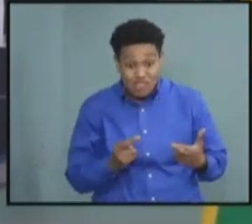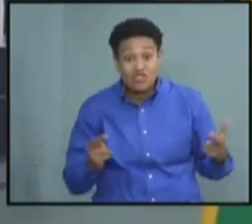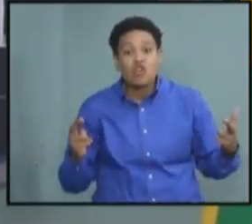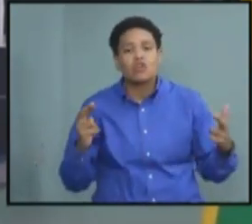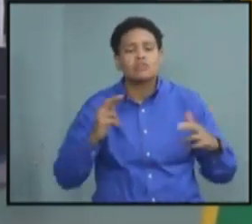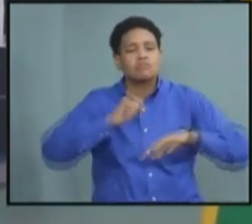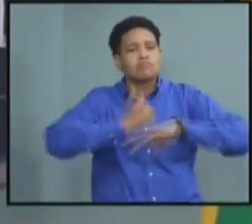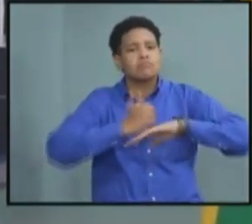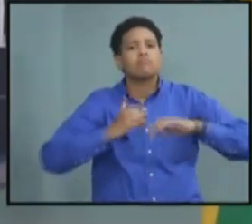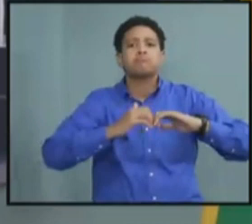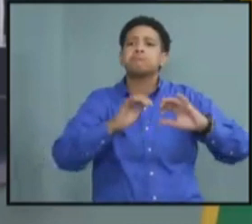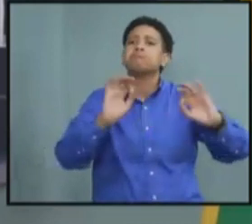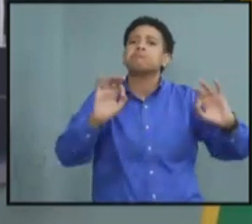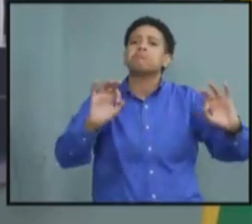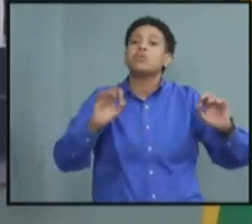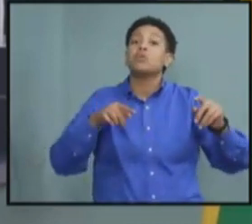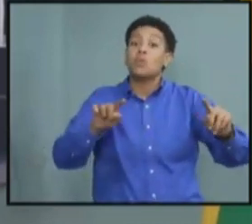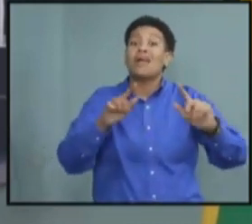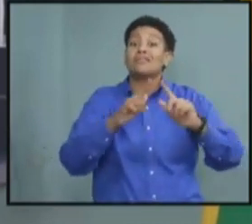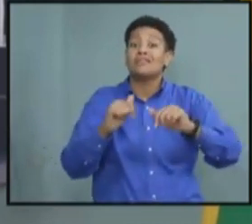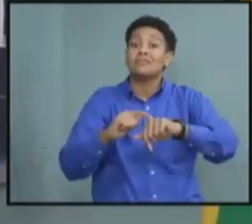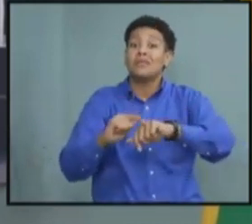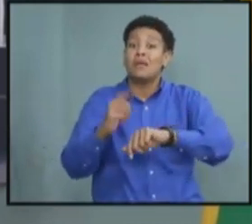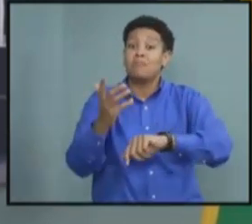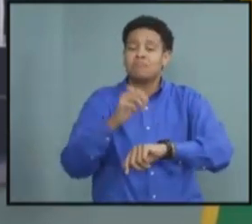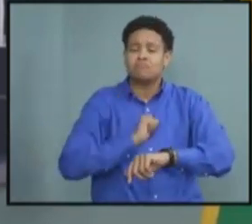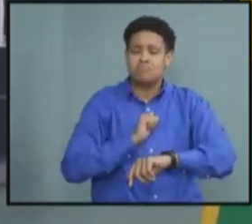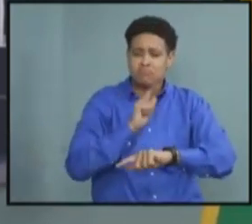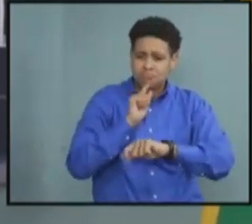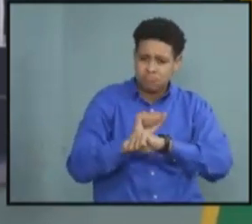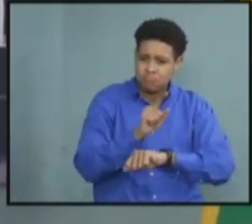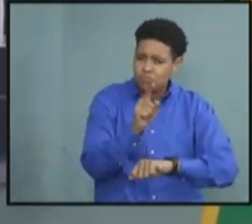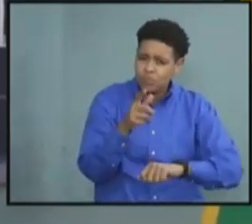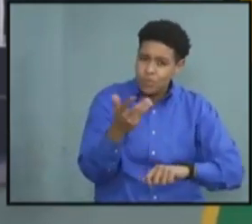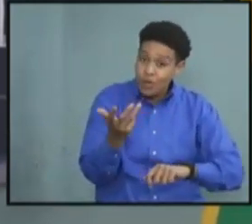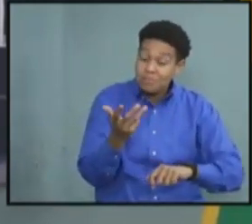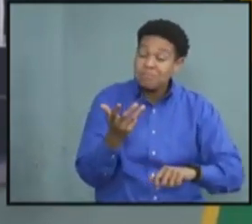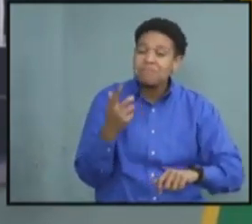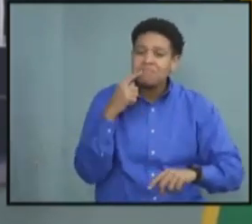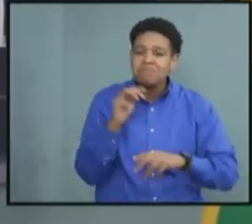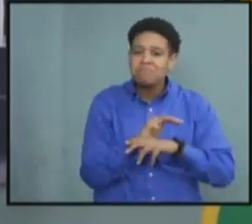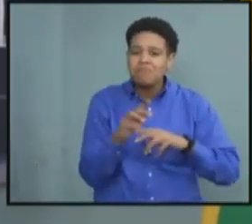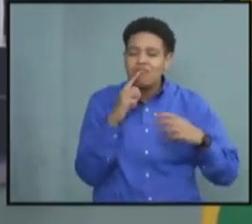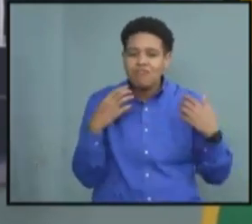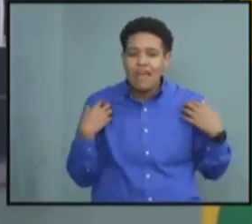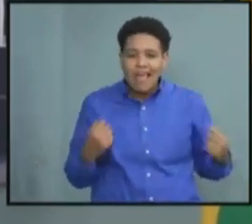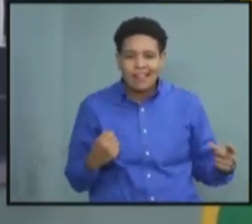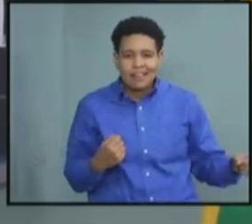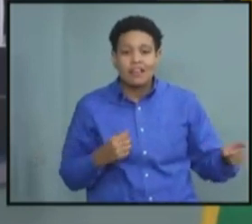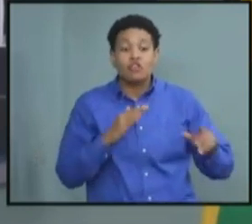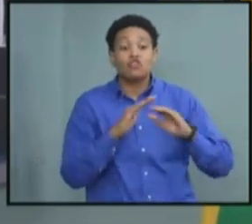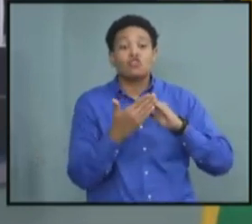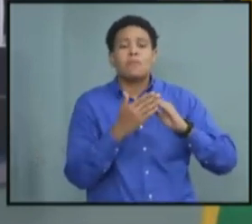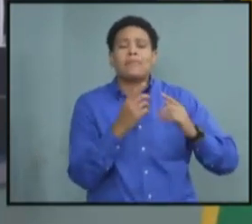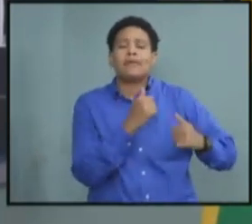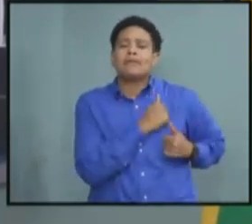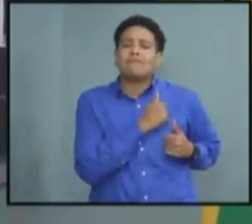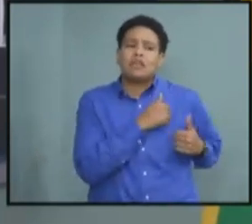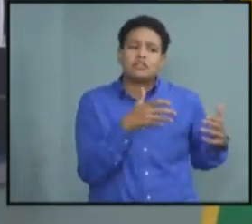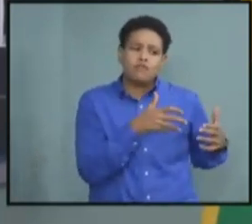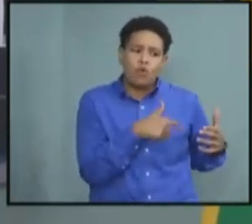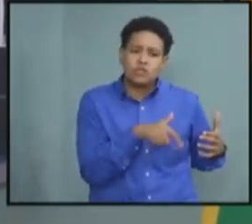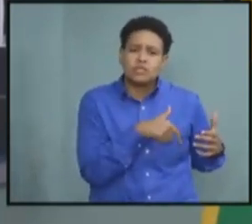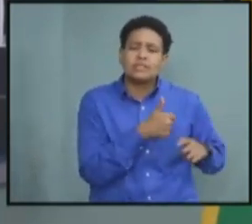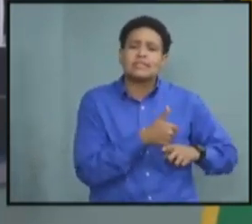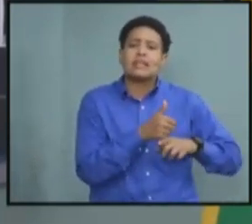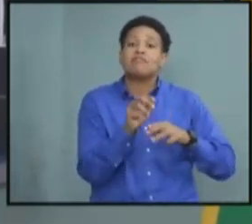in place. Whilst at the same time, I can assure you that the Ministry of Health, the Jamaica Defense Force, the Ministry